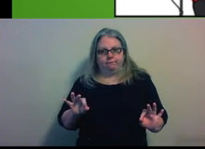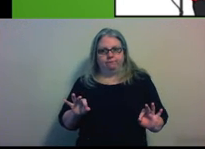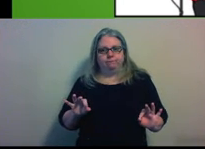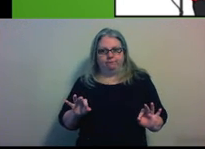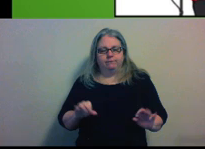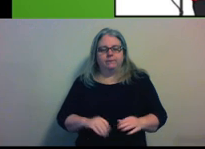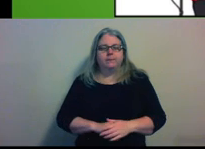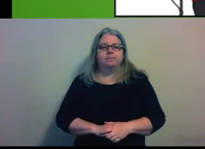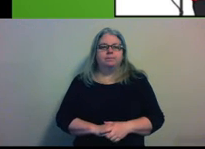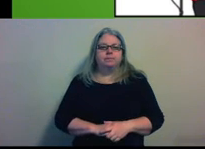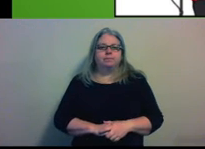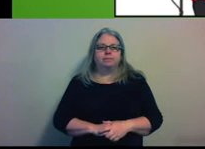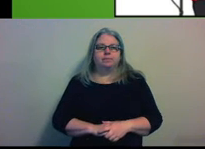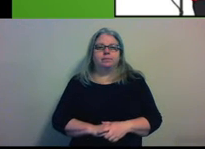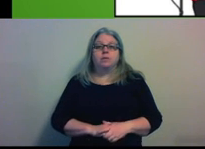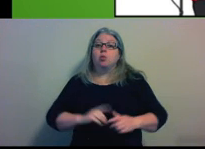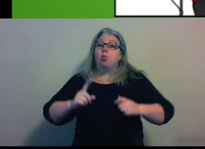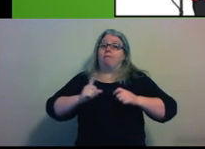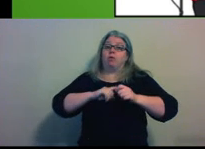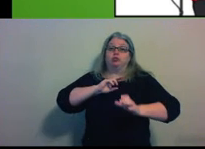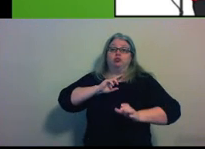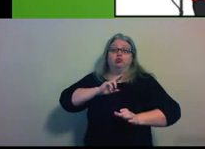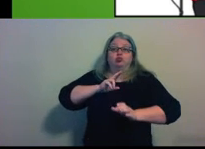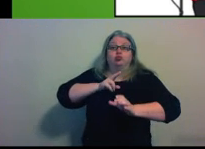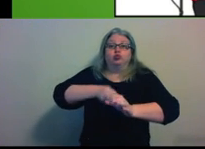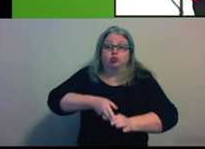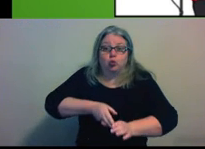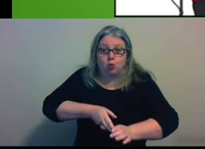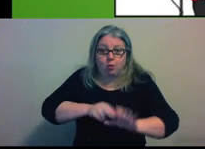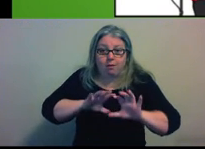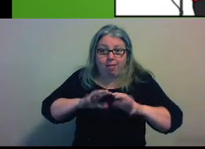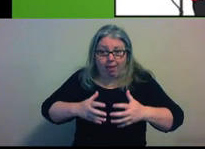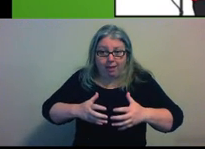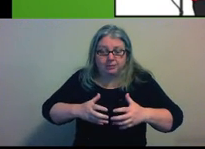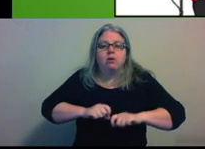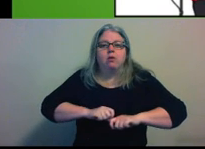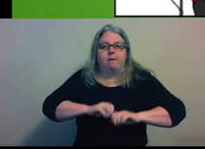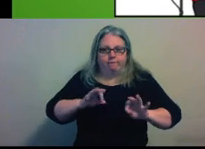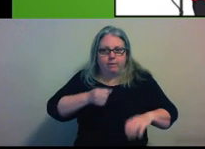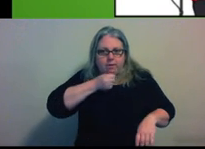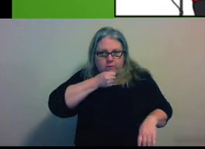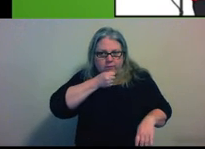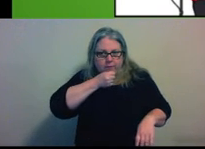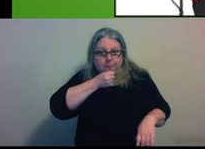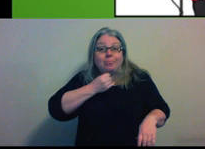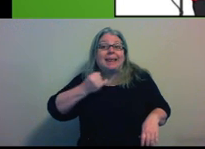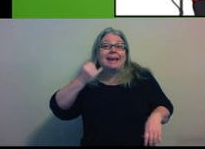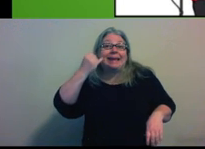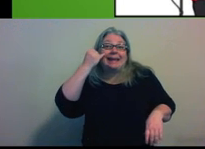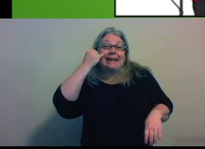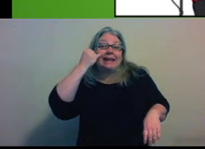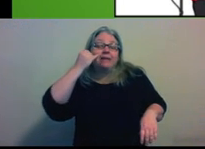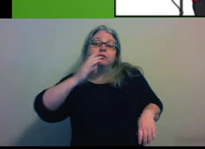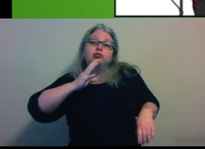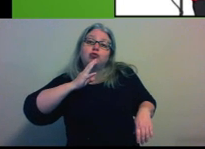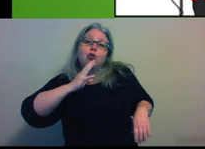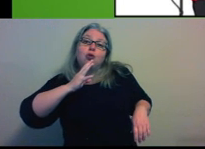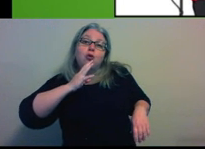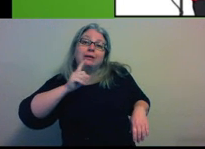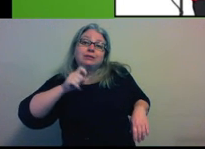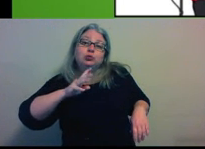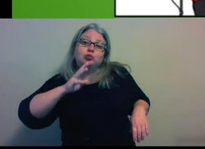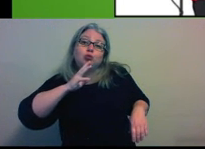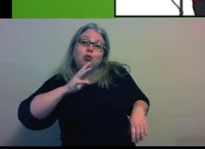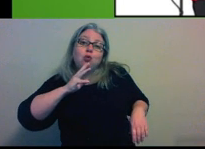your microphone is off when you're joining the class and it's only being turned on when you are talking, and that's